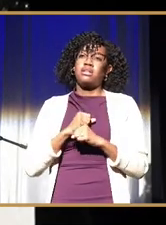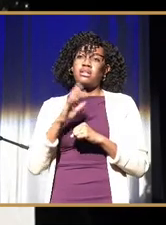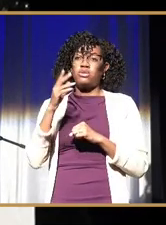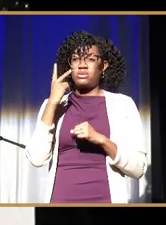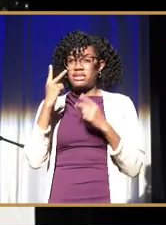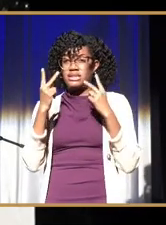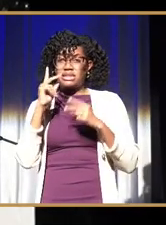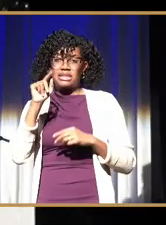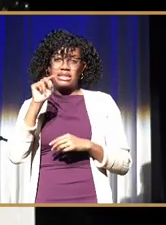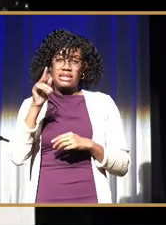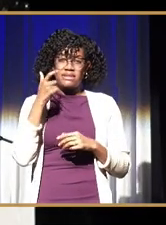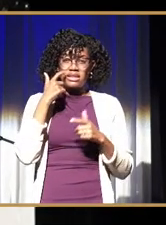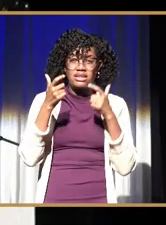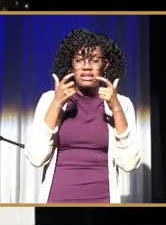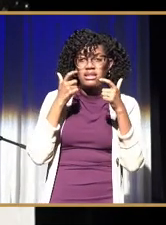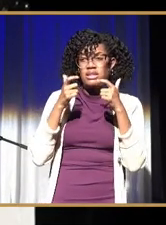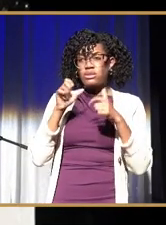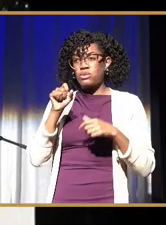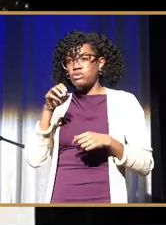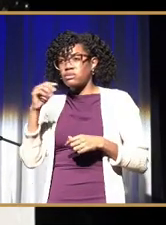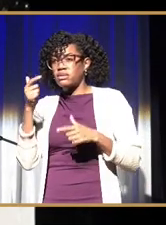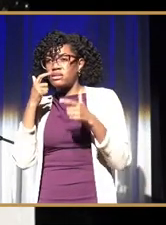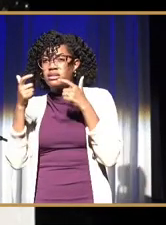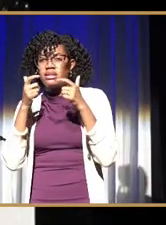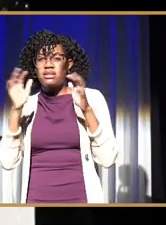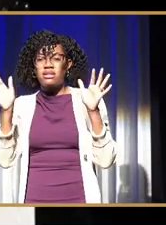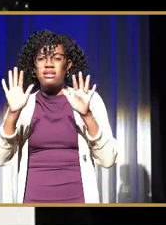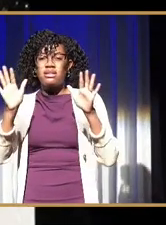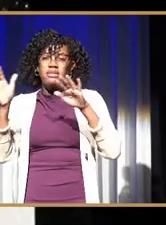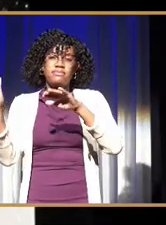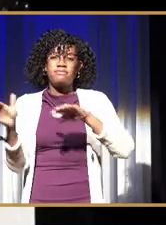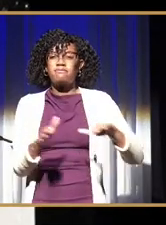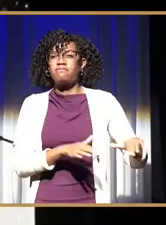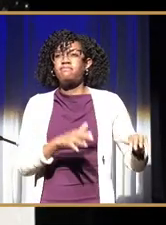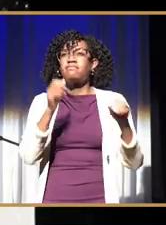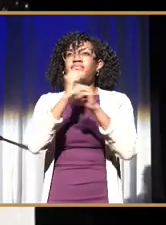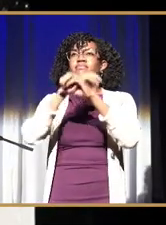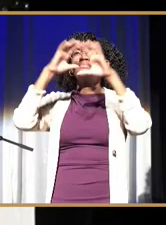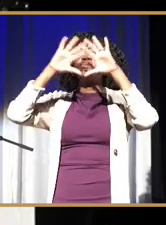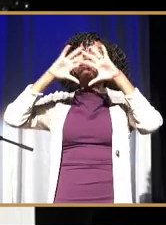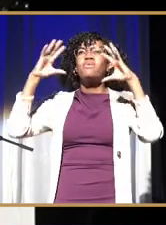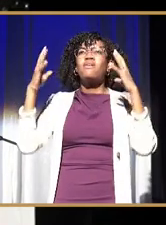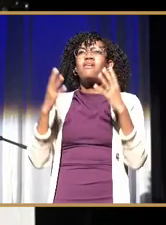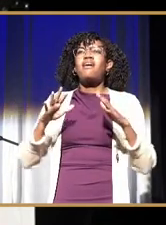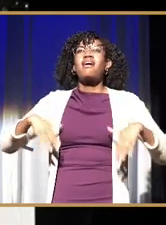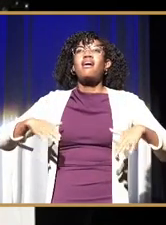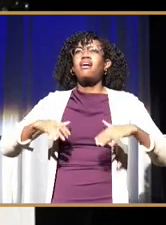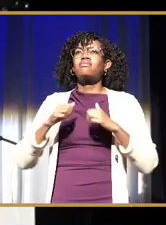TV and social media, but that you would envision a world that has yet to be born.